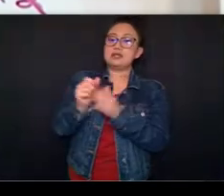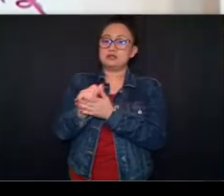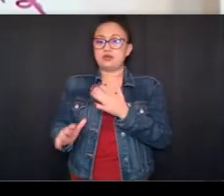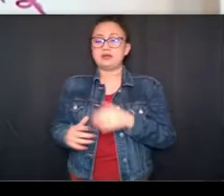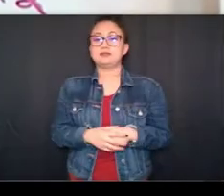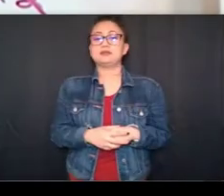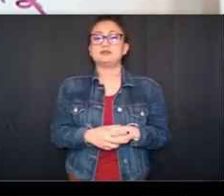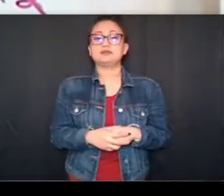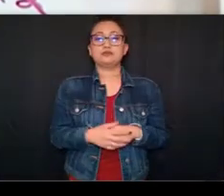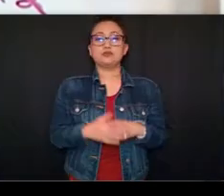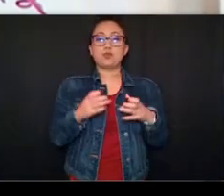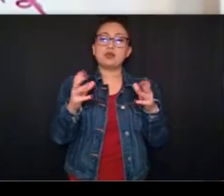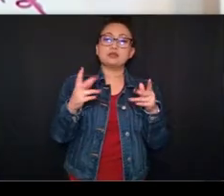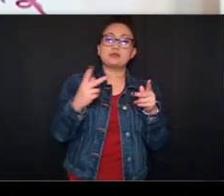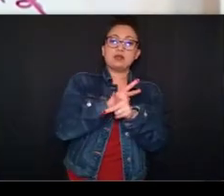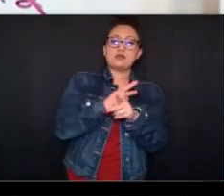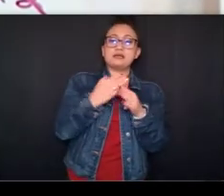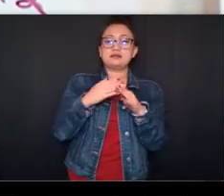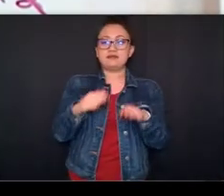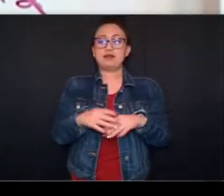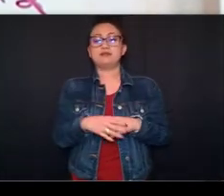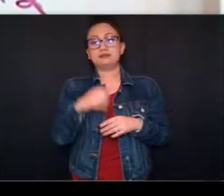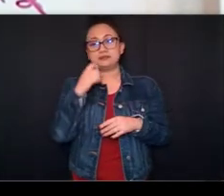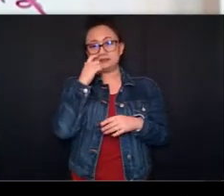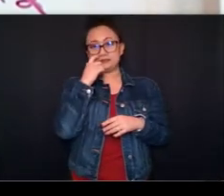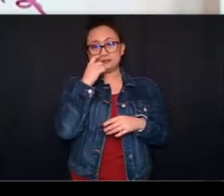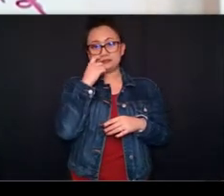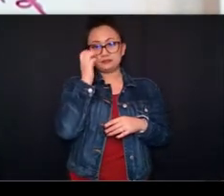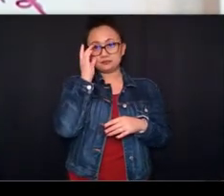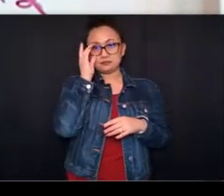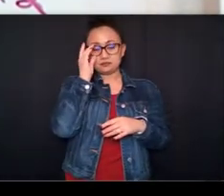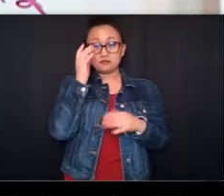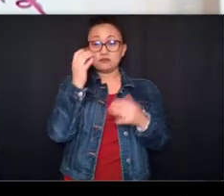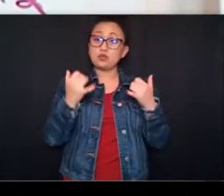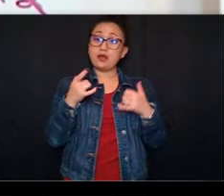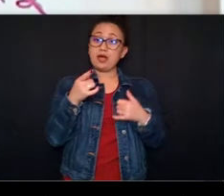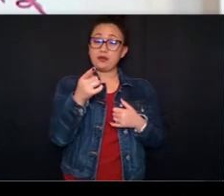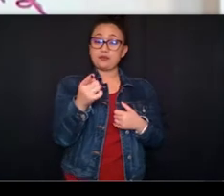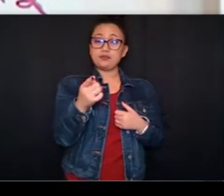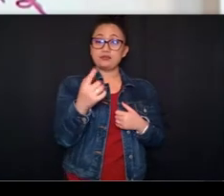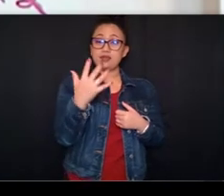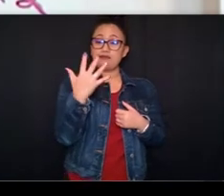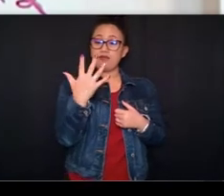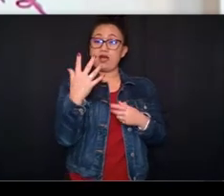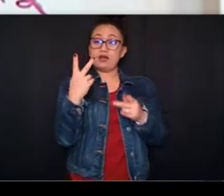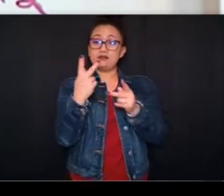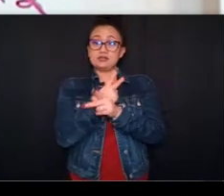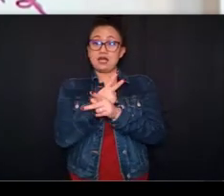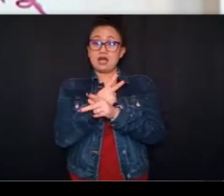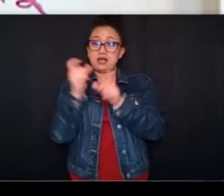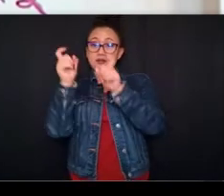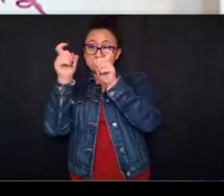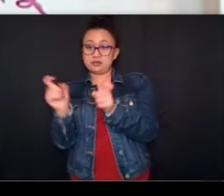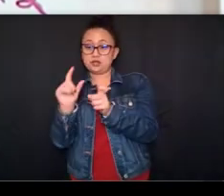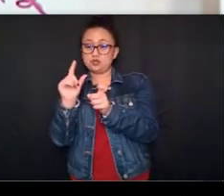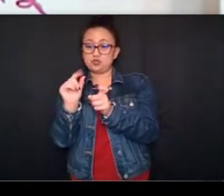have something like 5 times 20 minus 3 plus